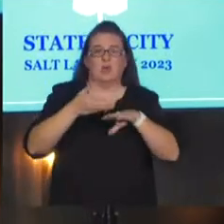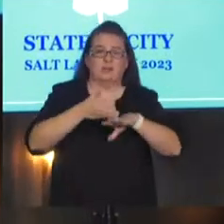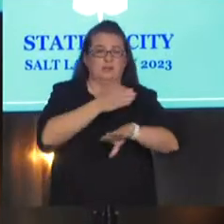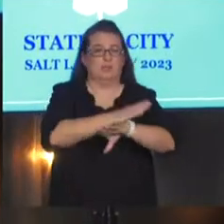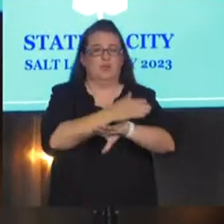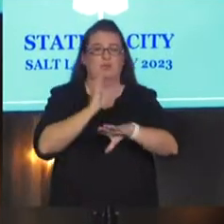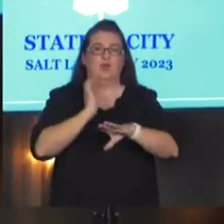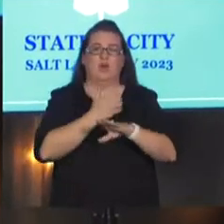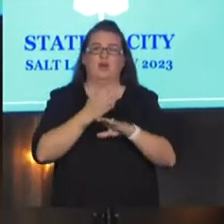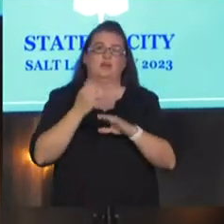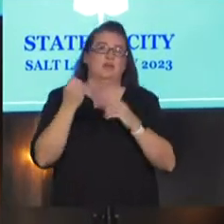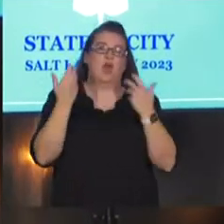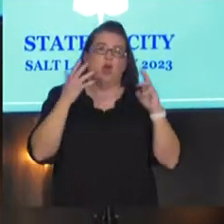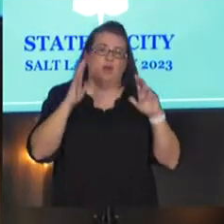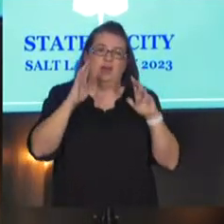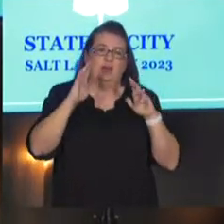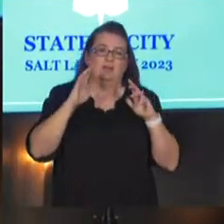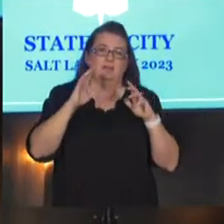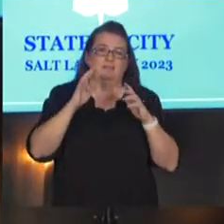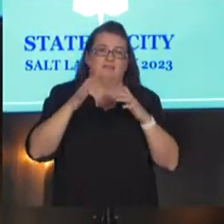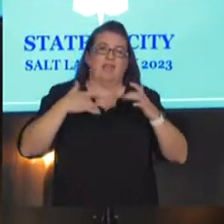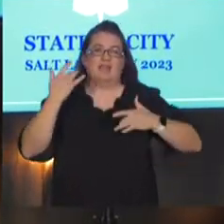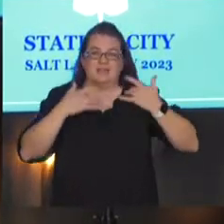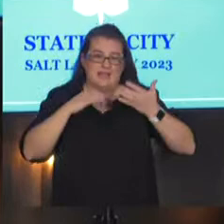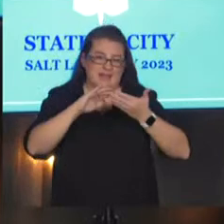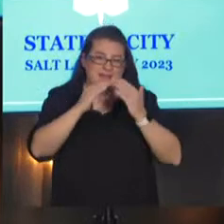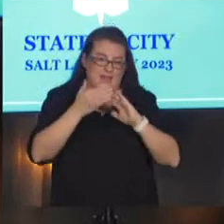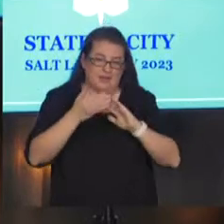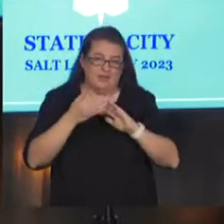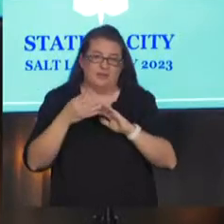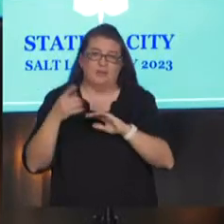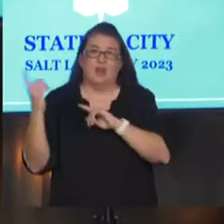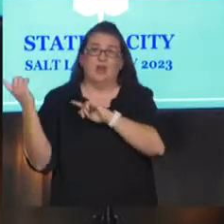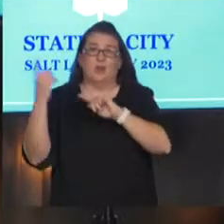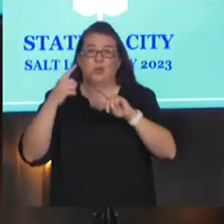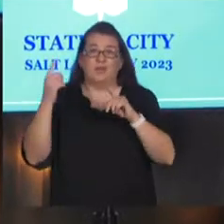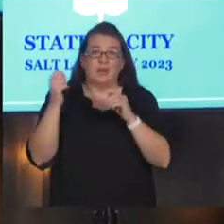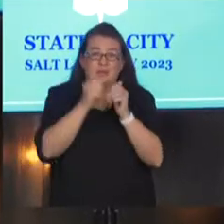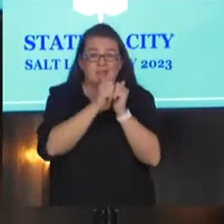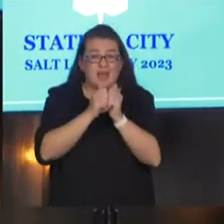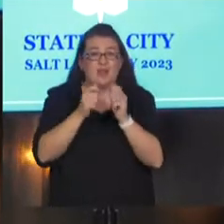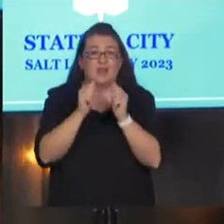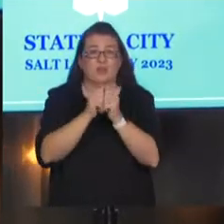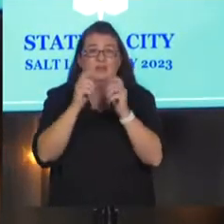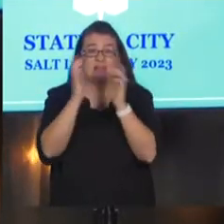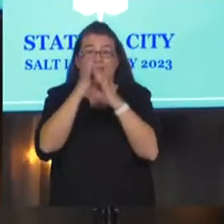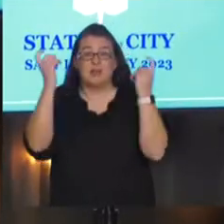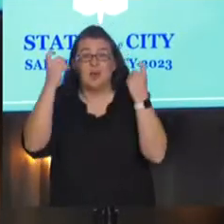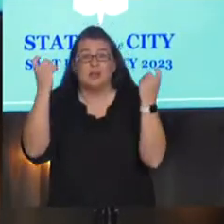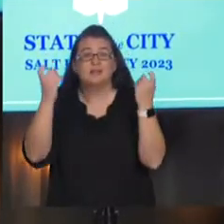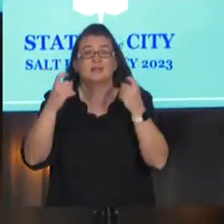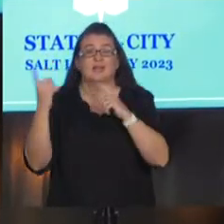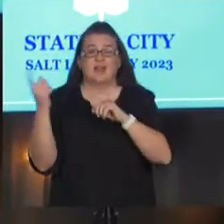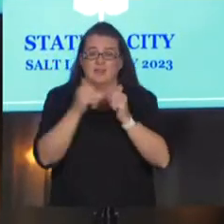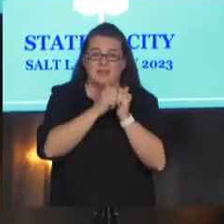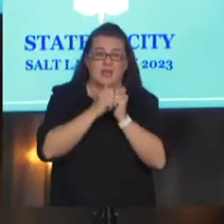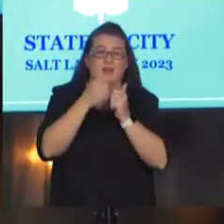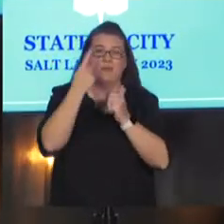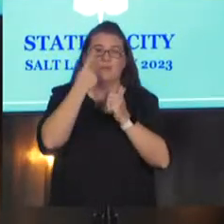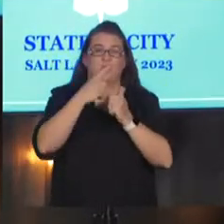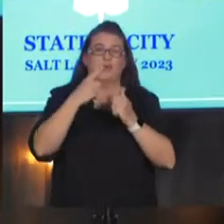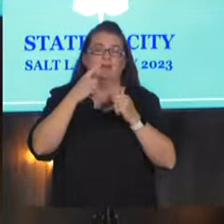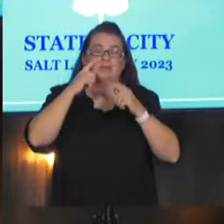city. We have come together in celebration. We've come together in tears. We've come together in